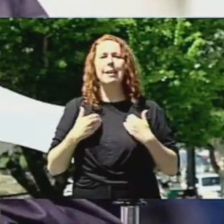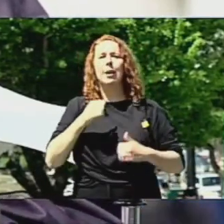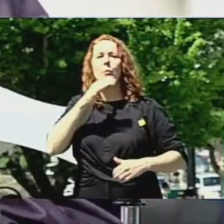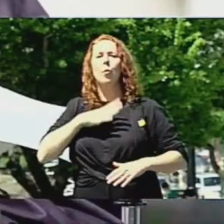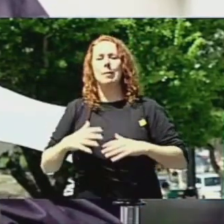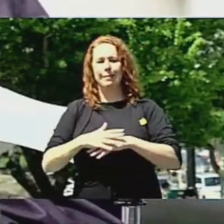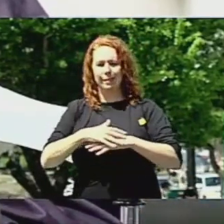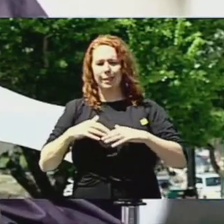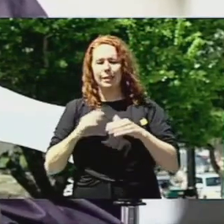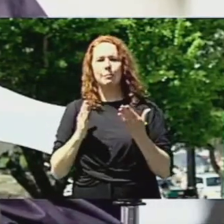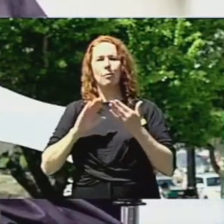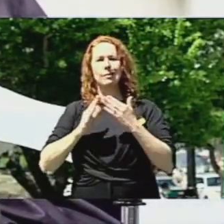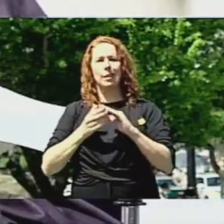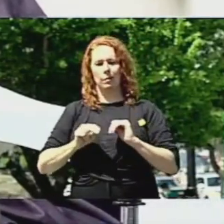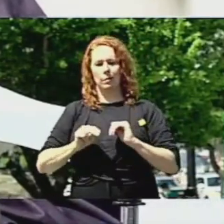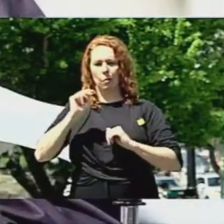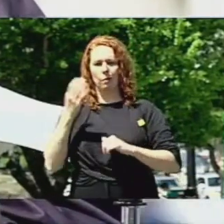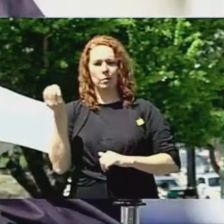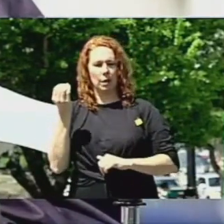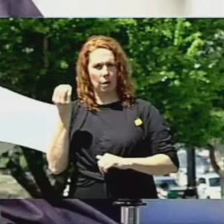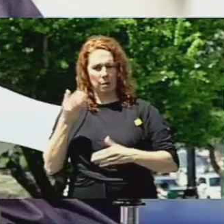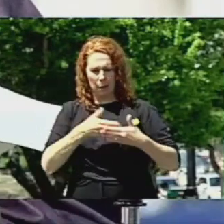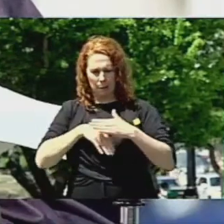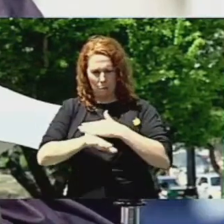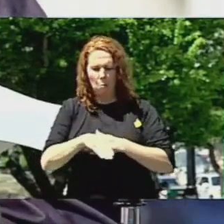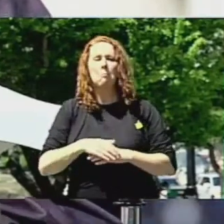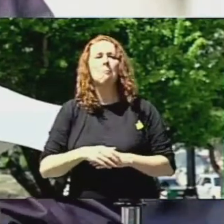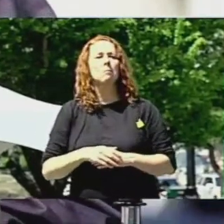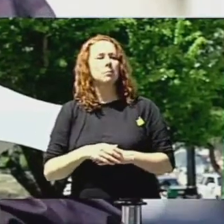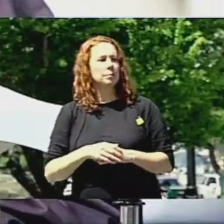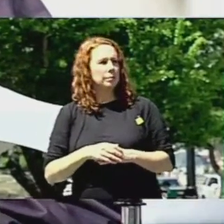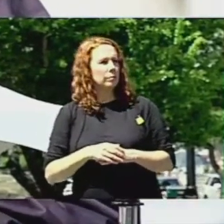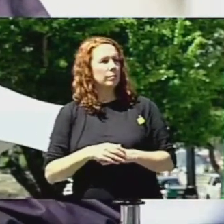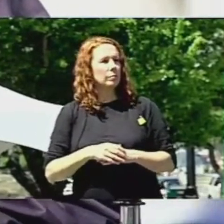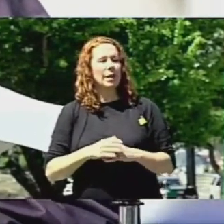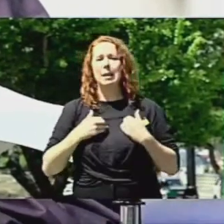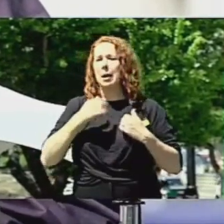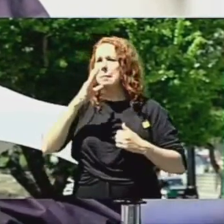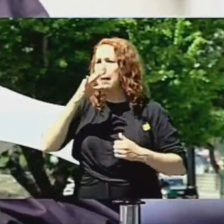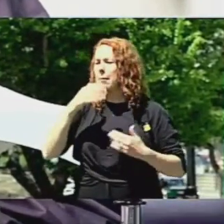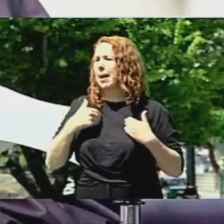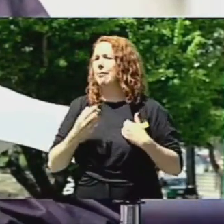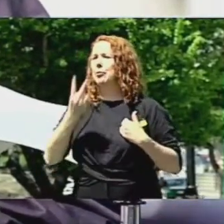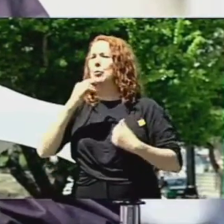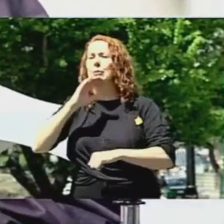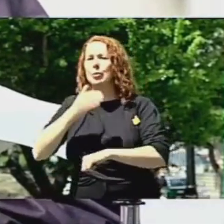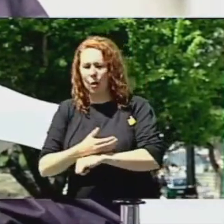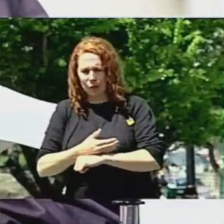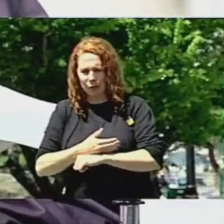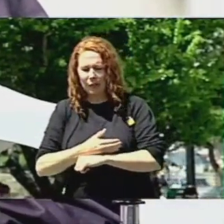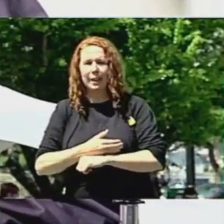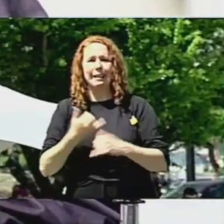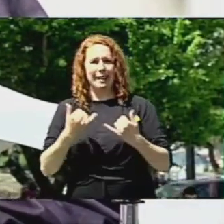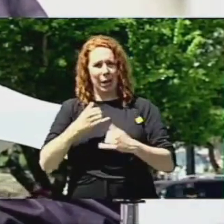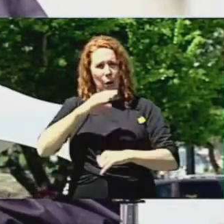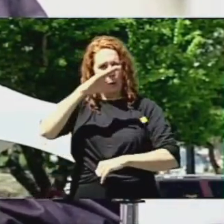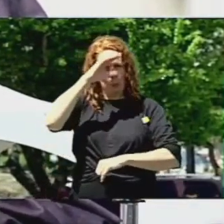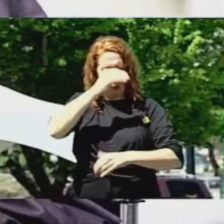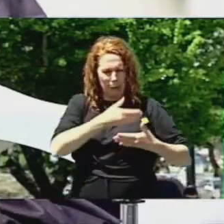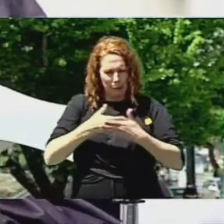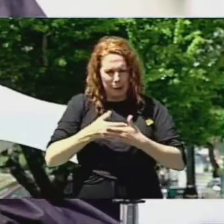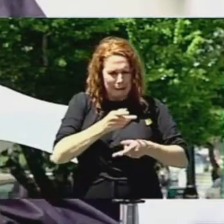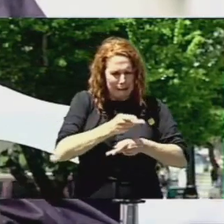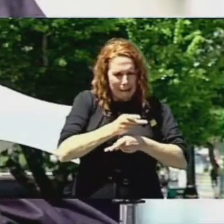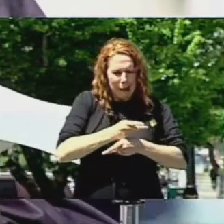Indigenous woman in a small northern town in Ontario. This young mother had 2 daughters and now also 1 baby boy to take care